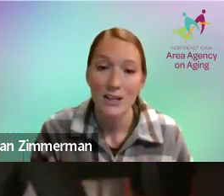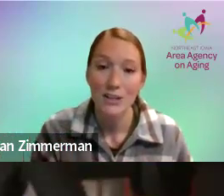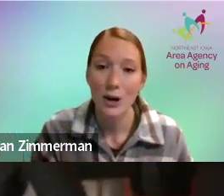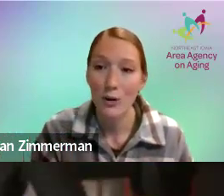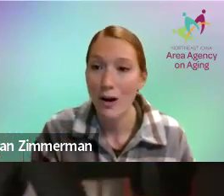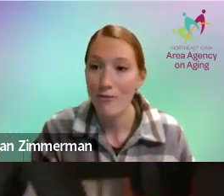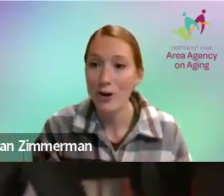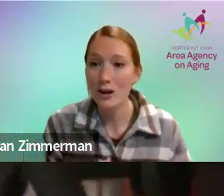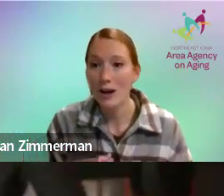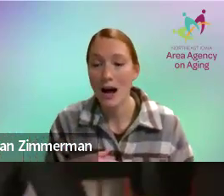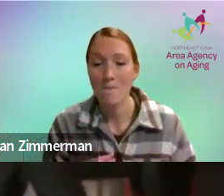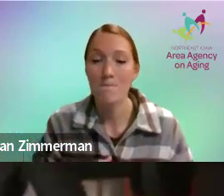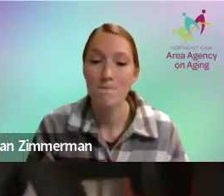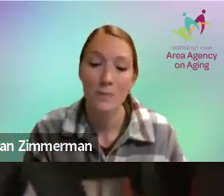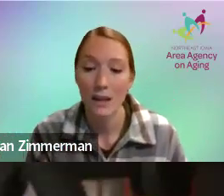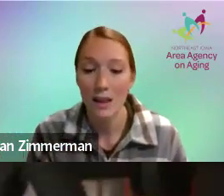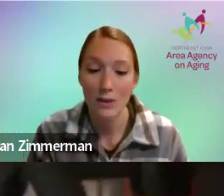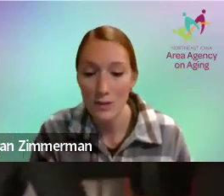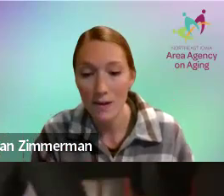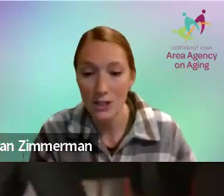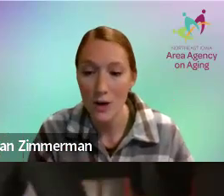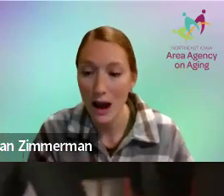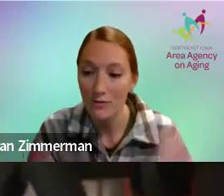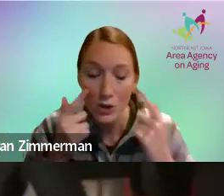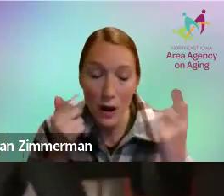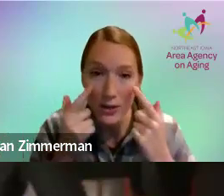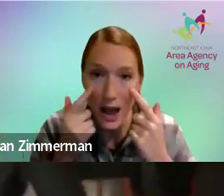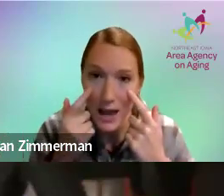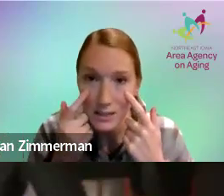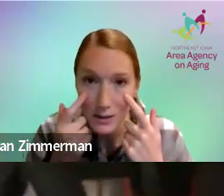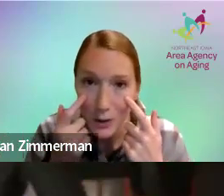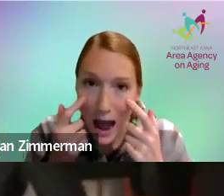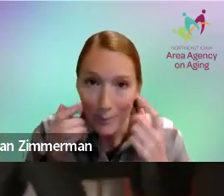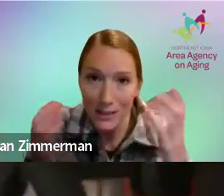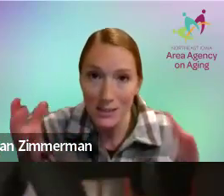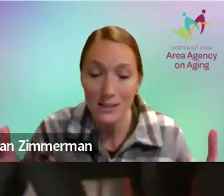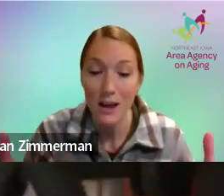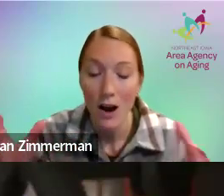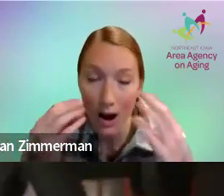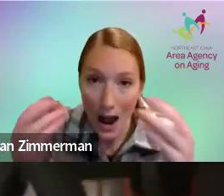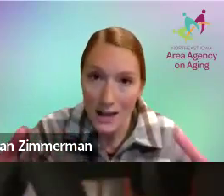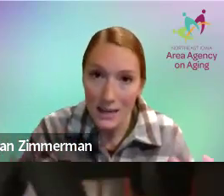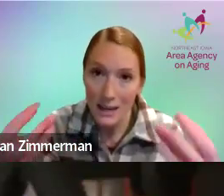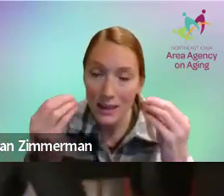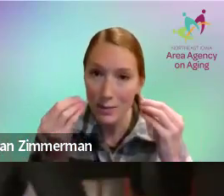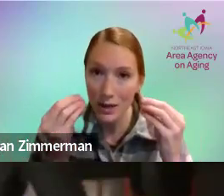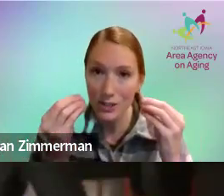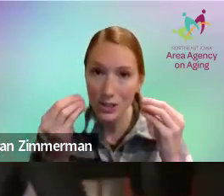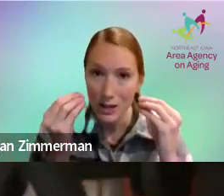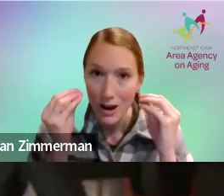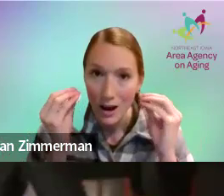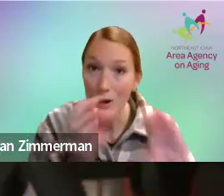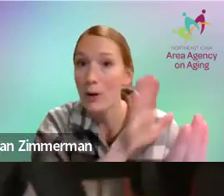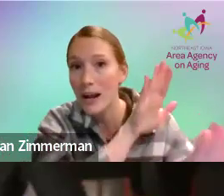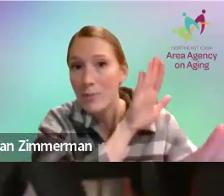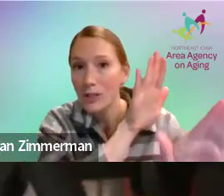in. So for those of us who have two healthy eyes, what happens is our eyes take in the